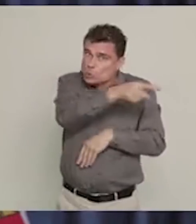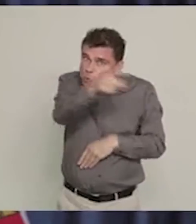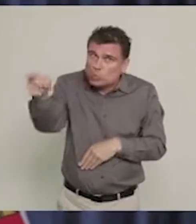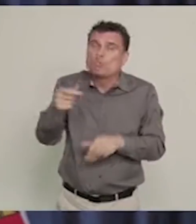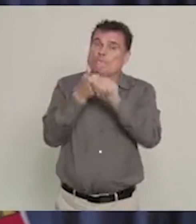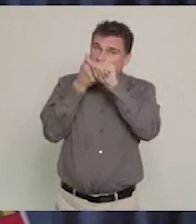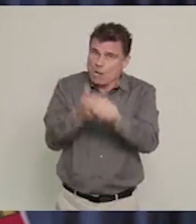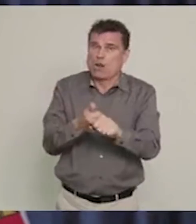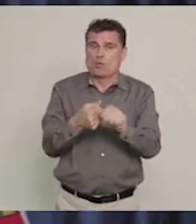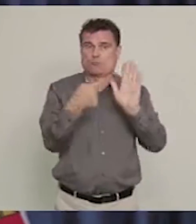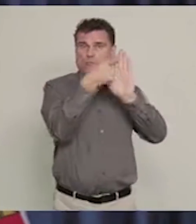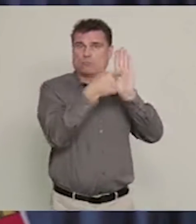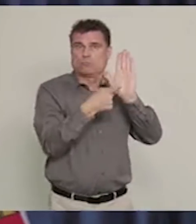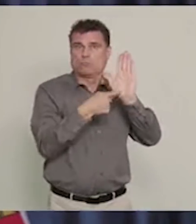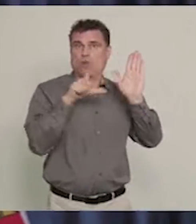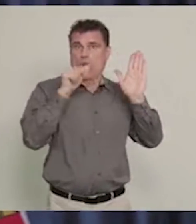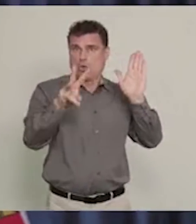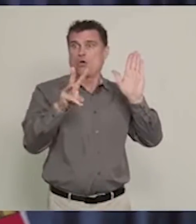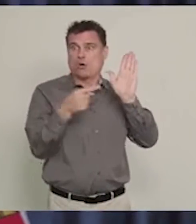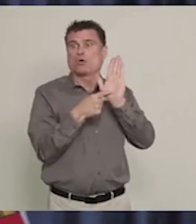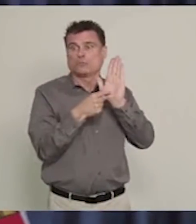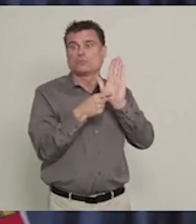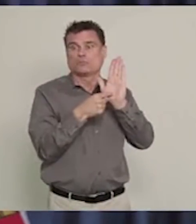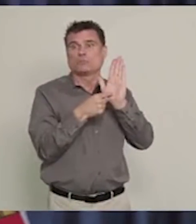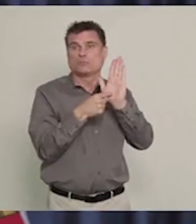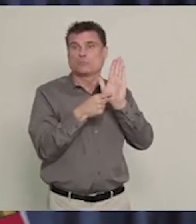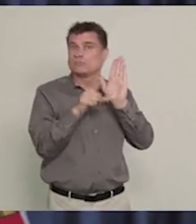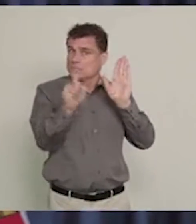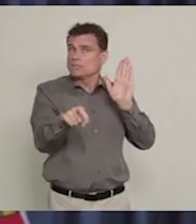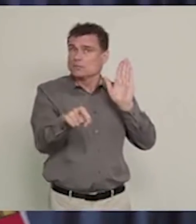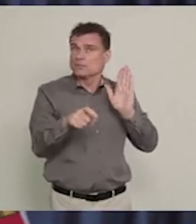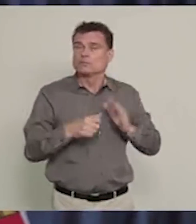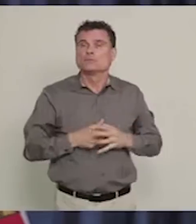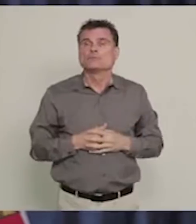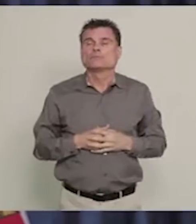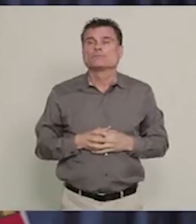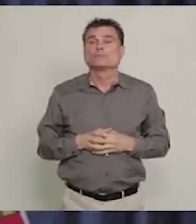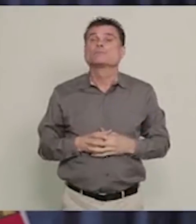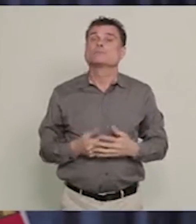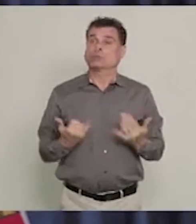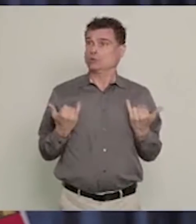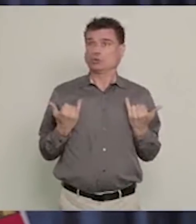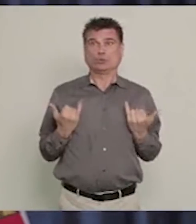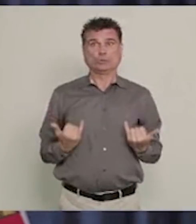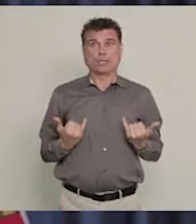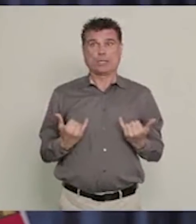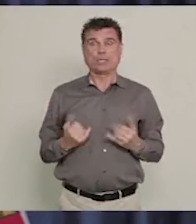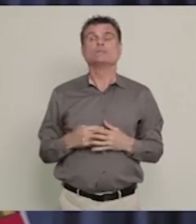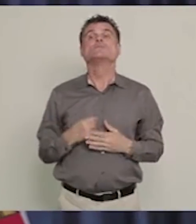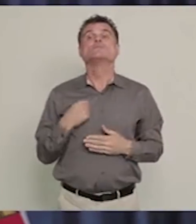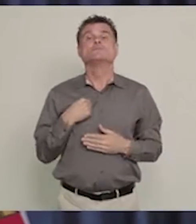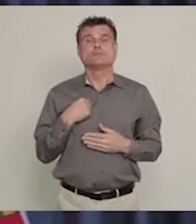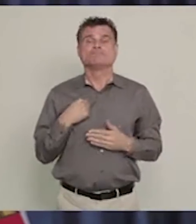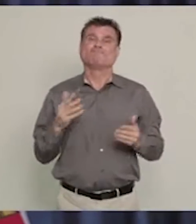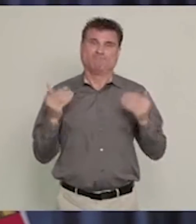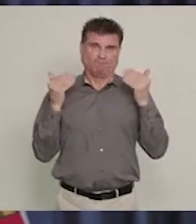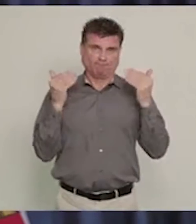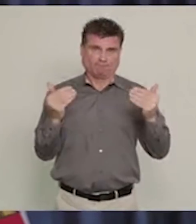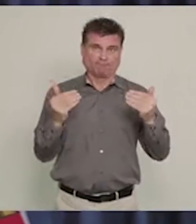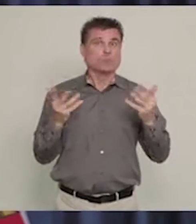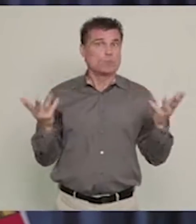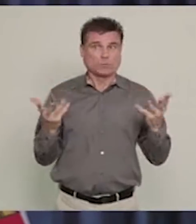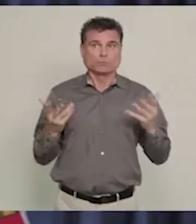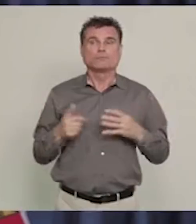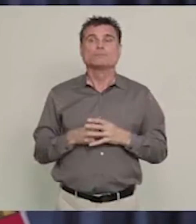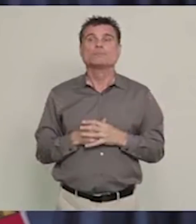of BC's health and emergency management officials, I am taking the unprecedented step to issue a series of orders for the duration of this provincial